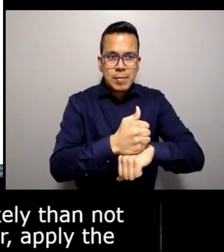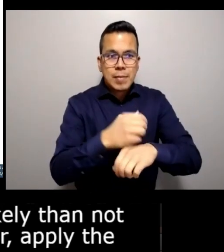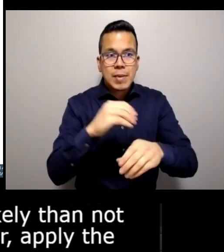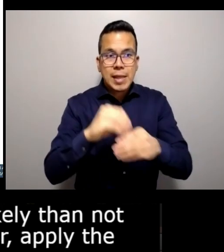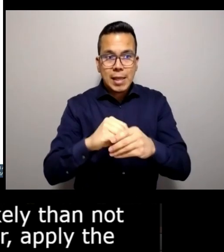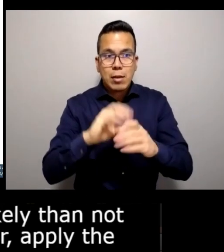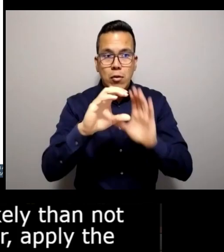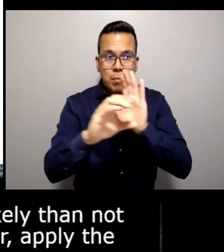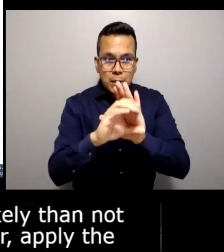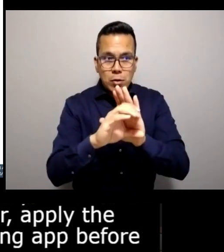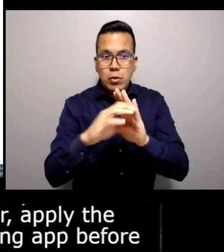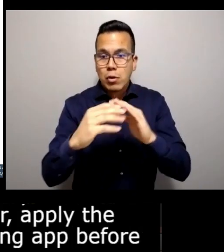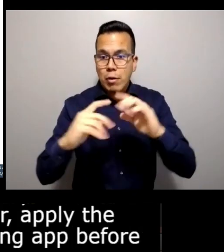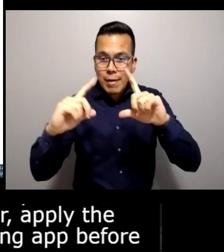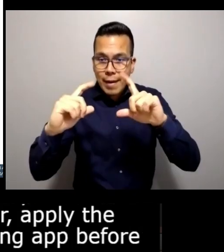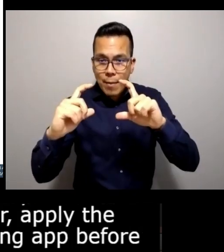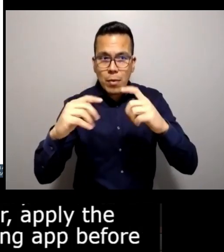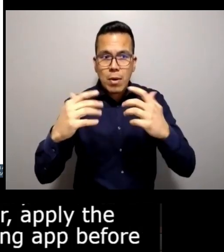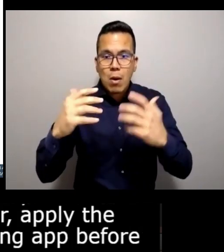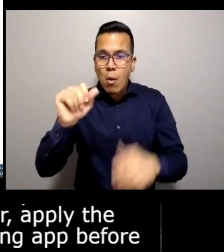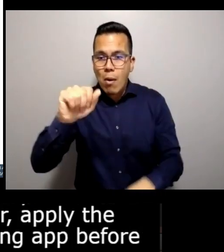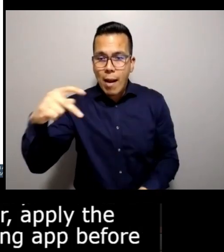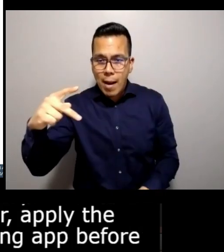you get to your social media platform.